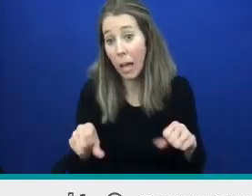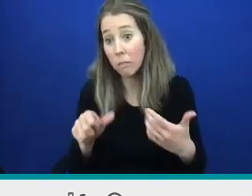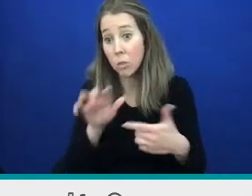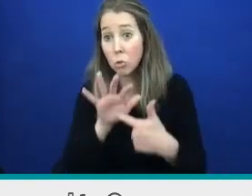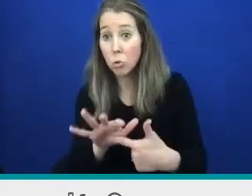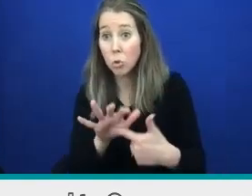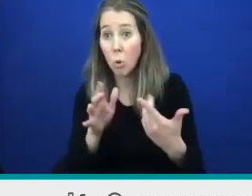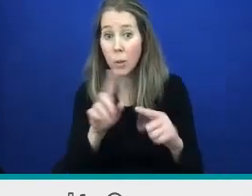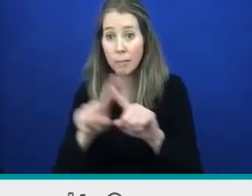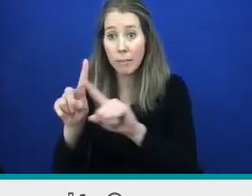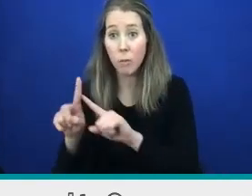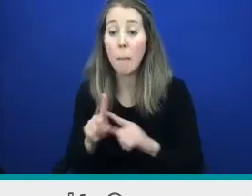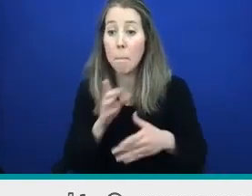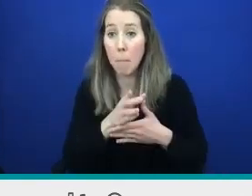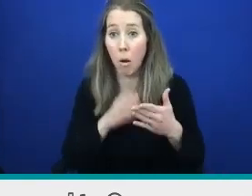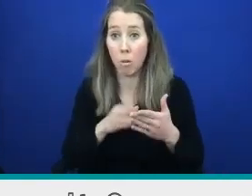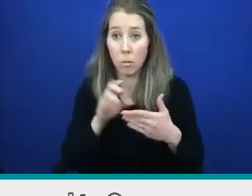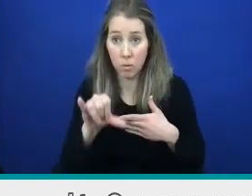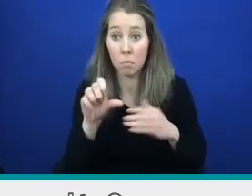showing kind of every part of that.